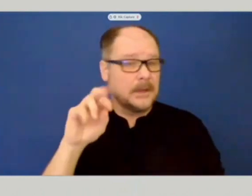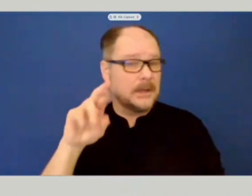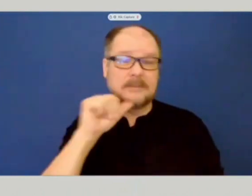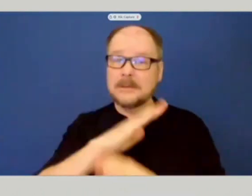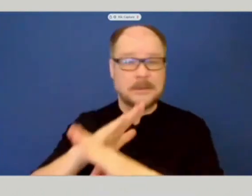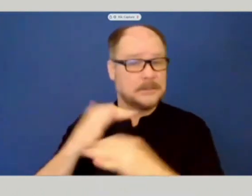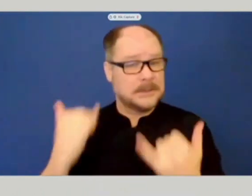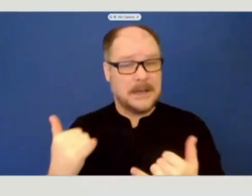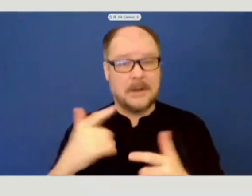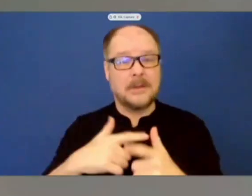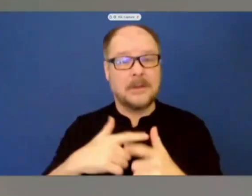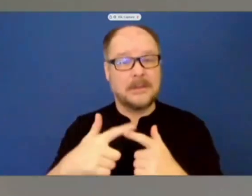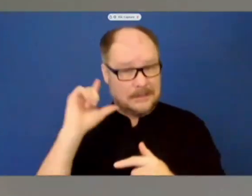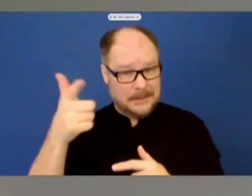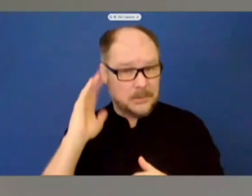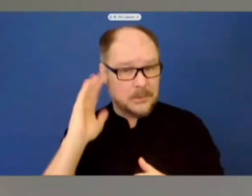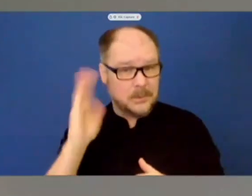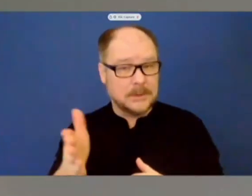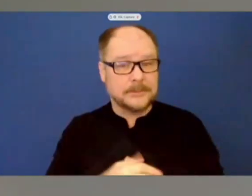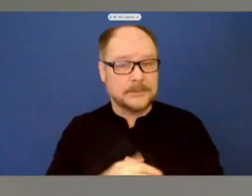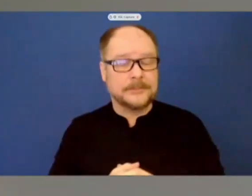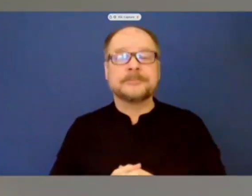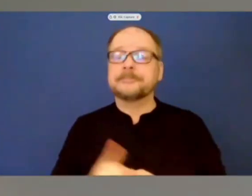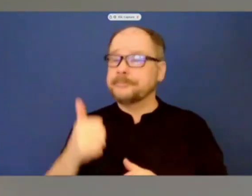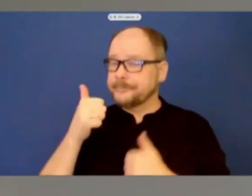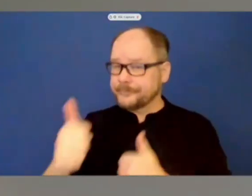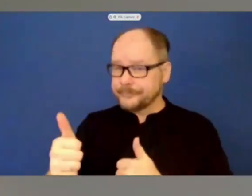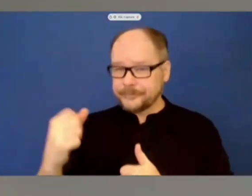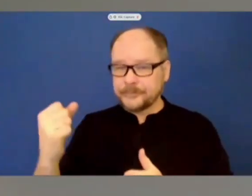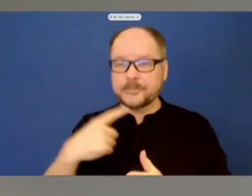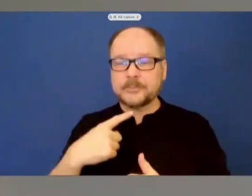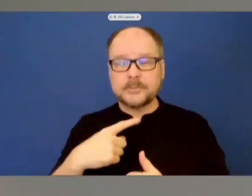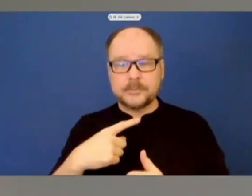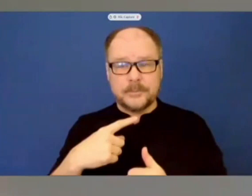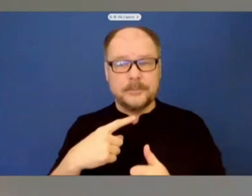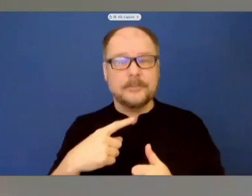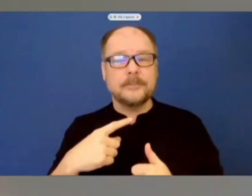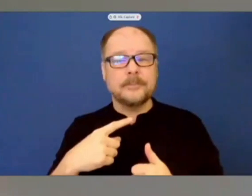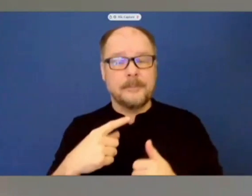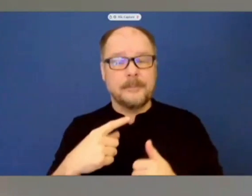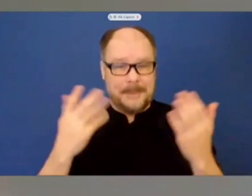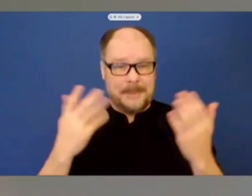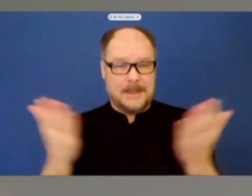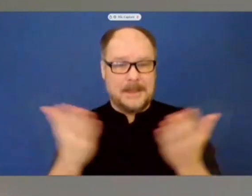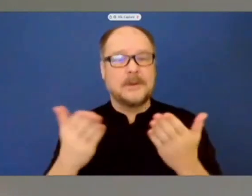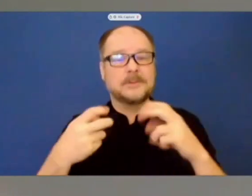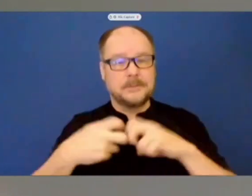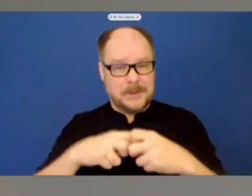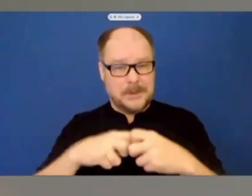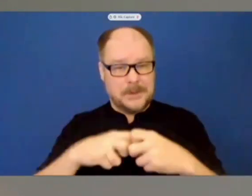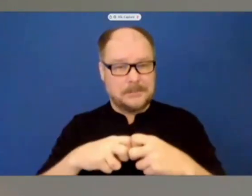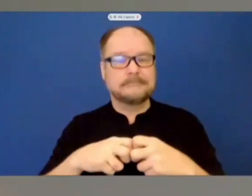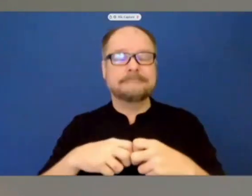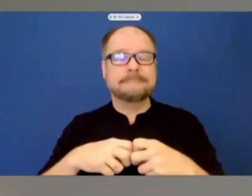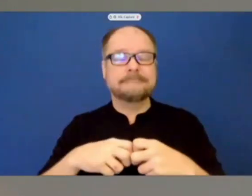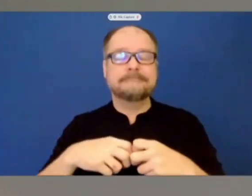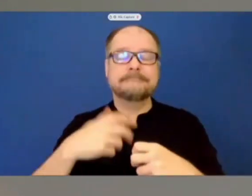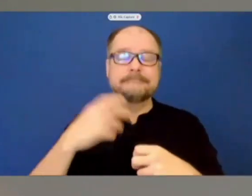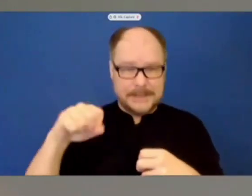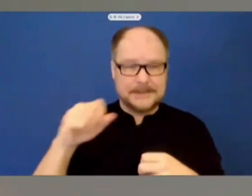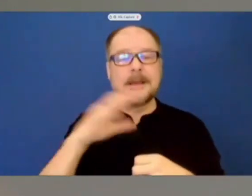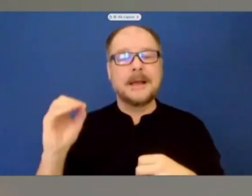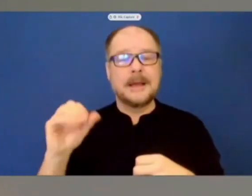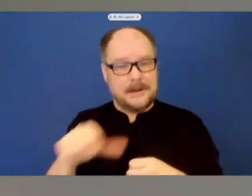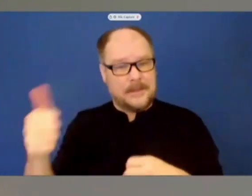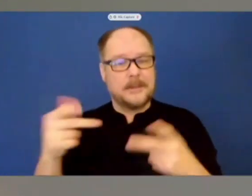That's a great question, and it's been a big issue here as well as in other places. So the state